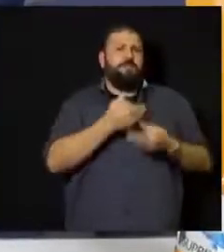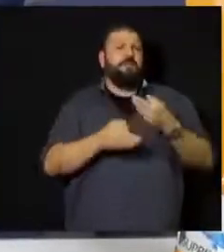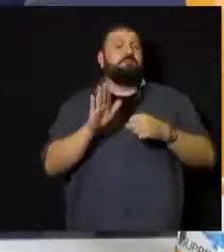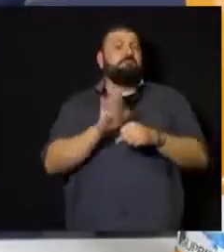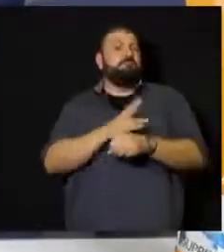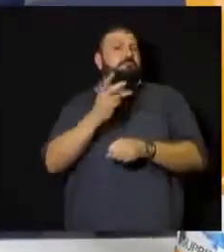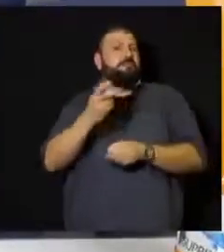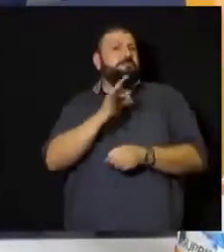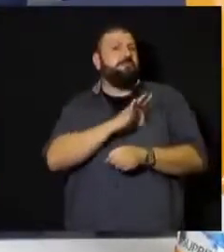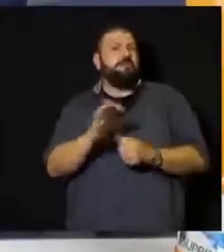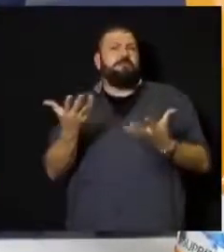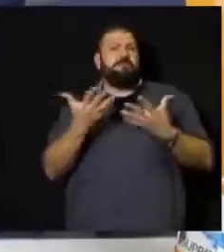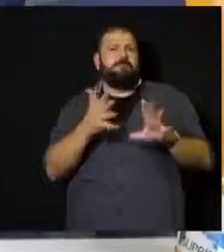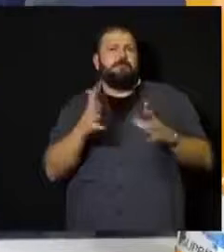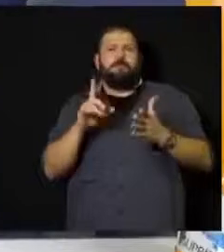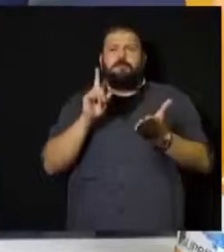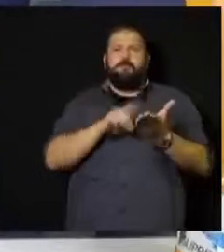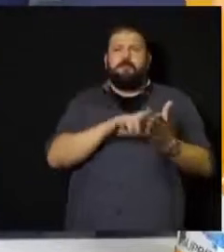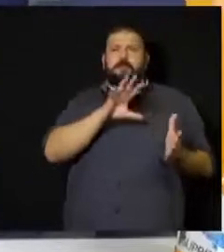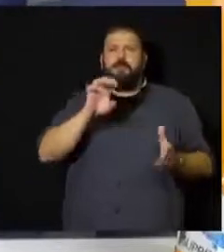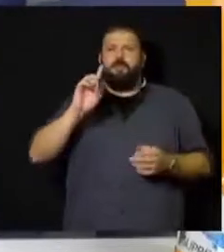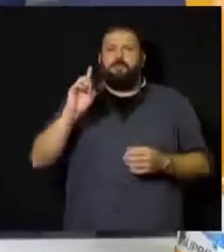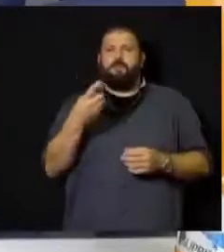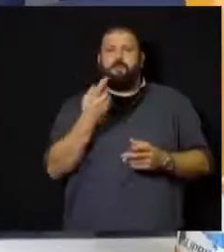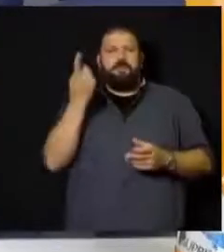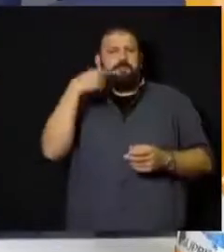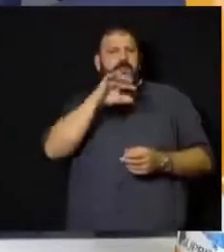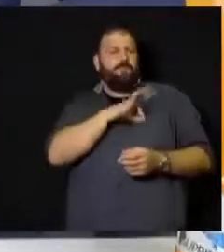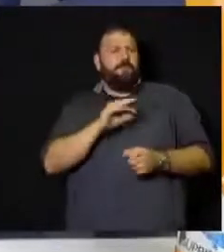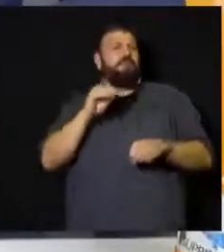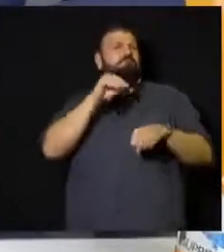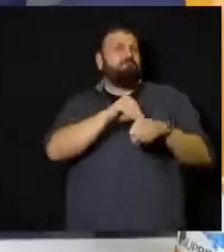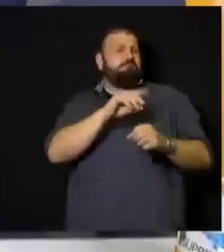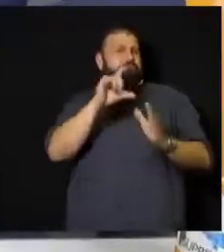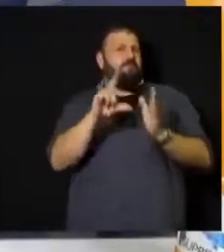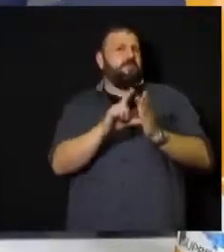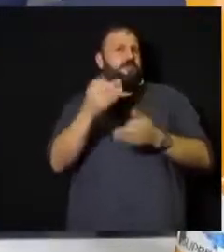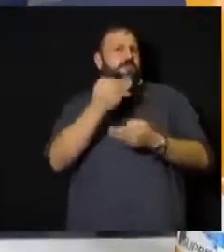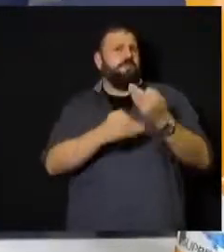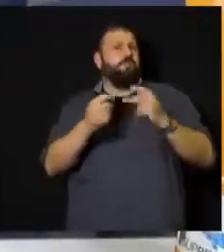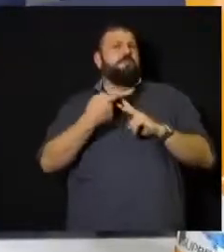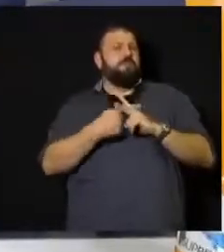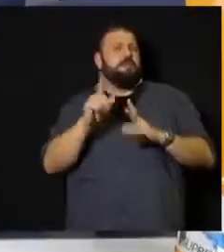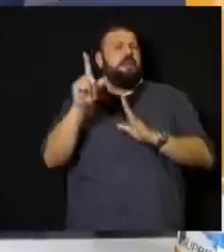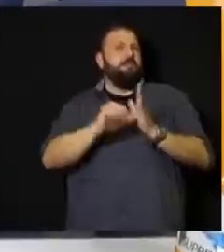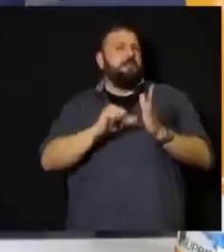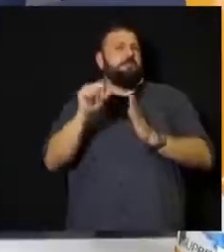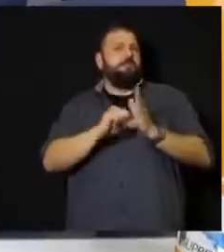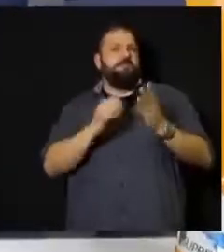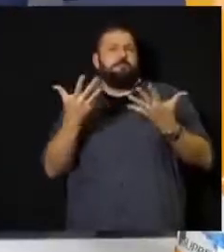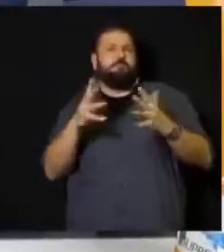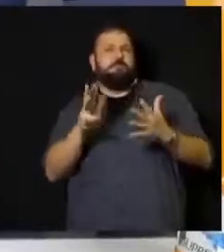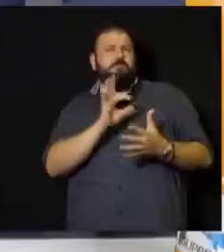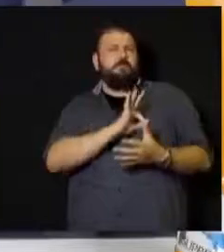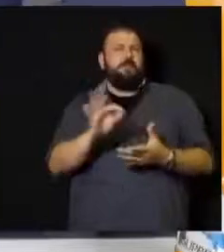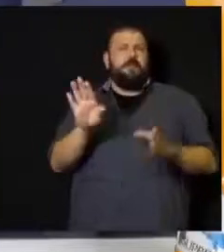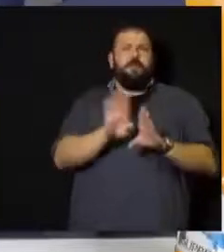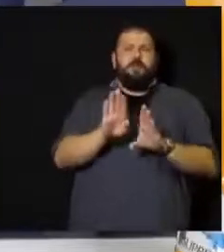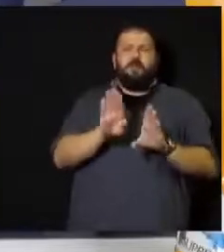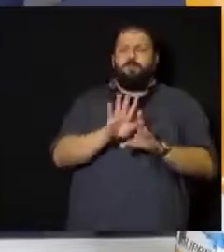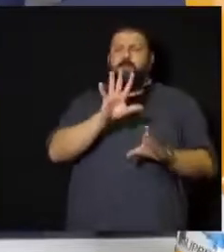make an investment of about $1,500 to be able to set it up. And monthly, we had to have more or less